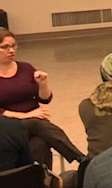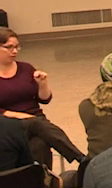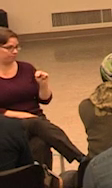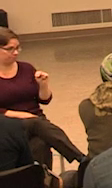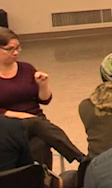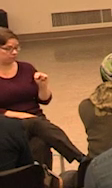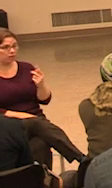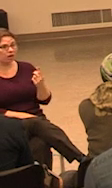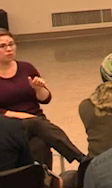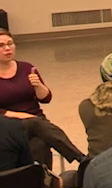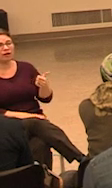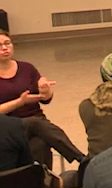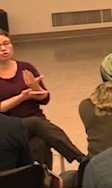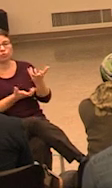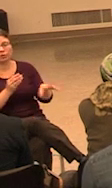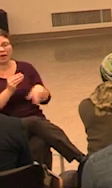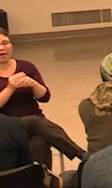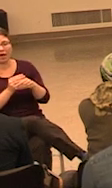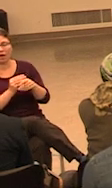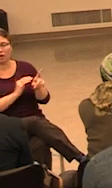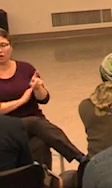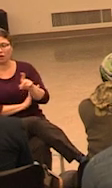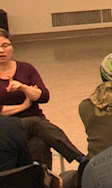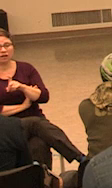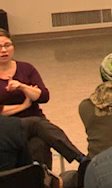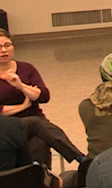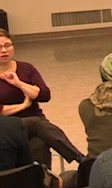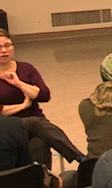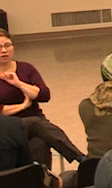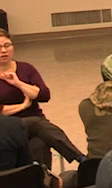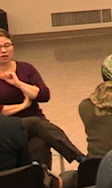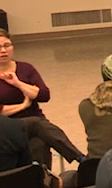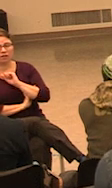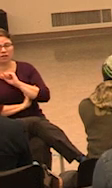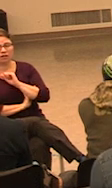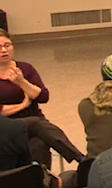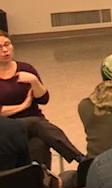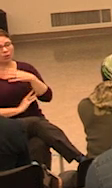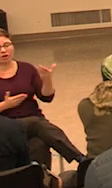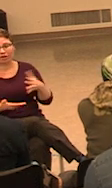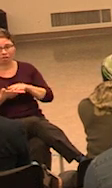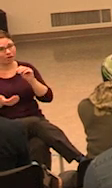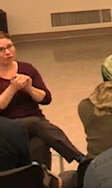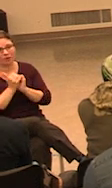from who has something they want to reflect with the larger group? Can we're all here learning